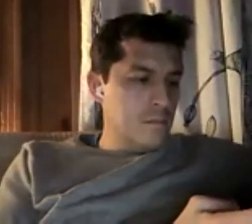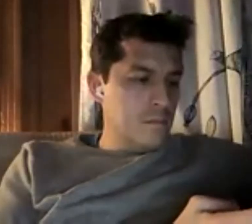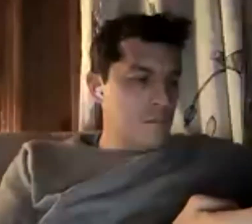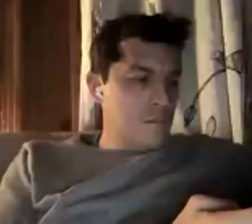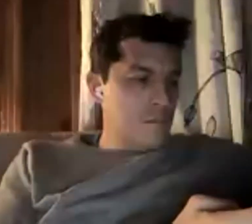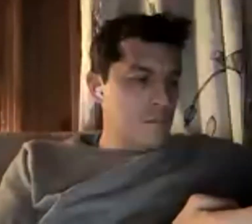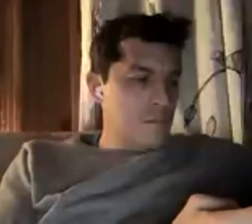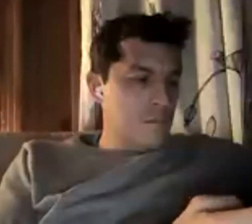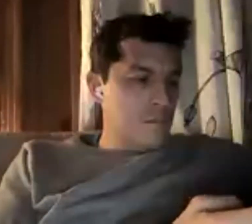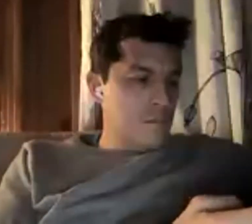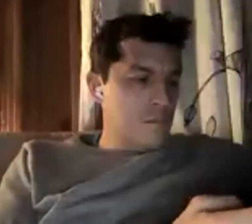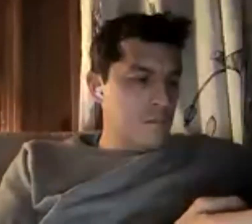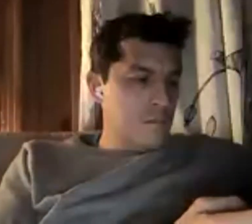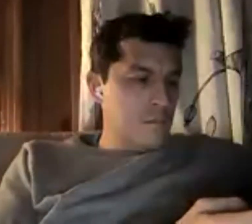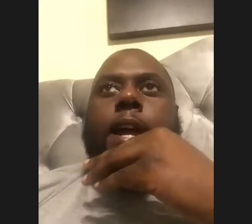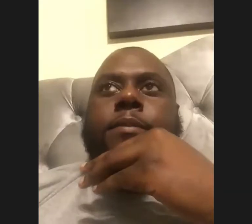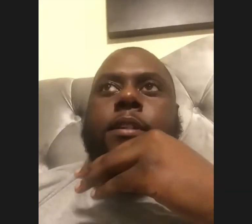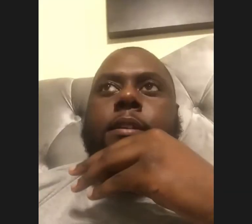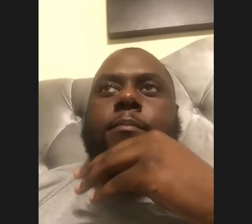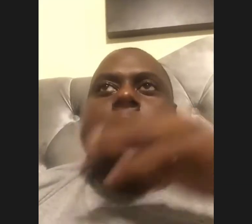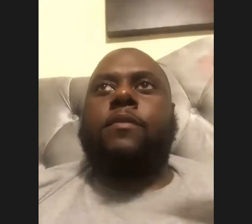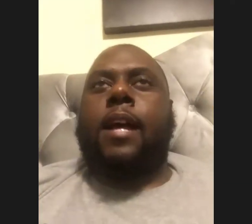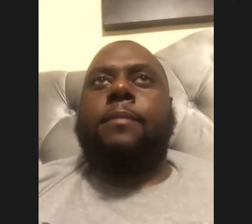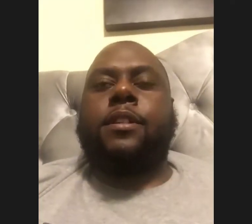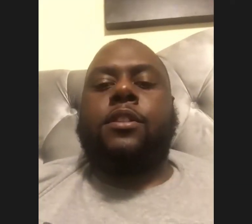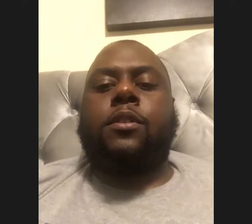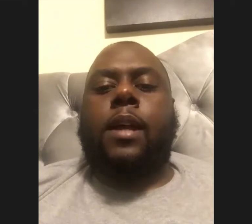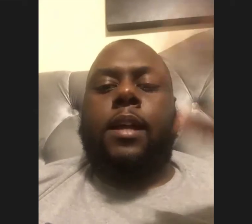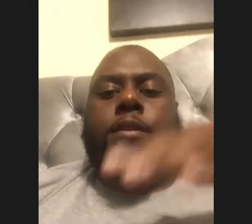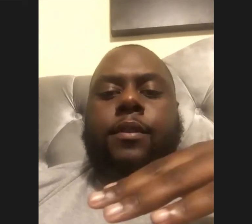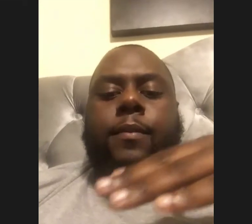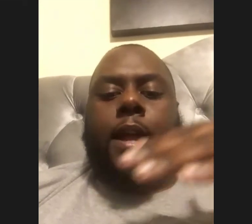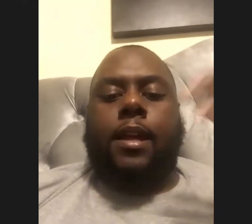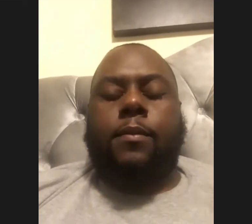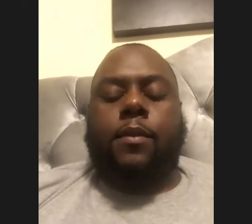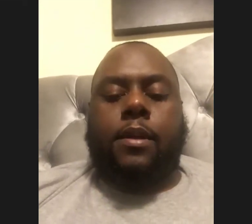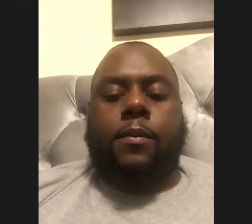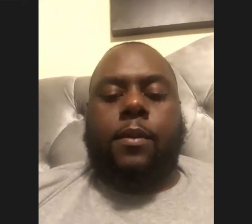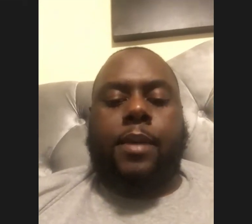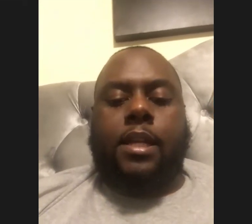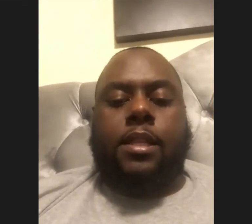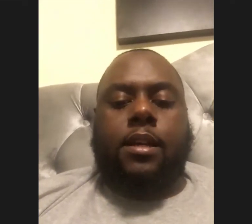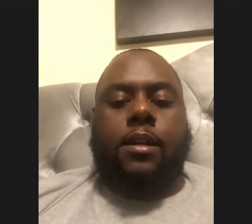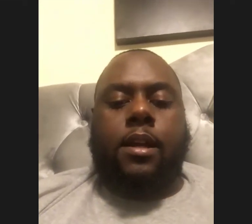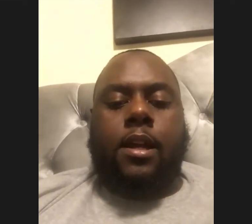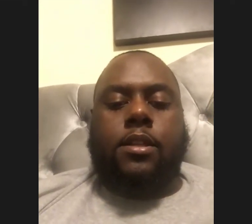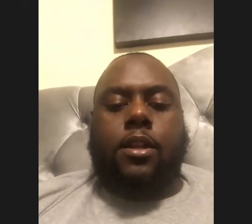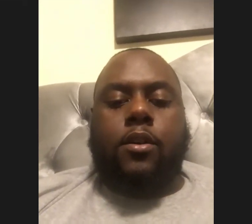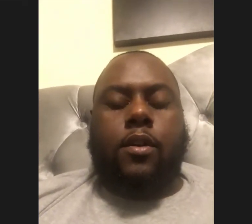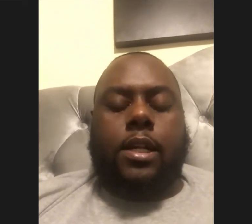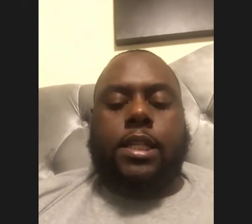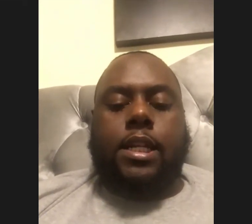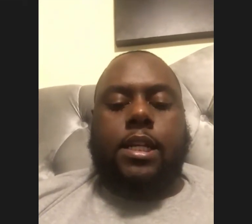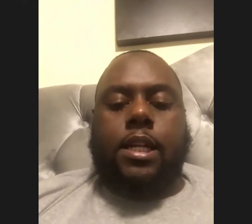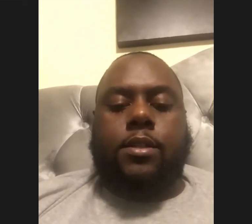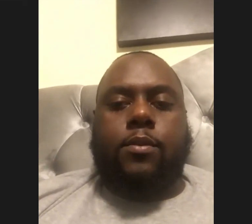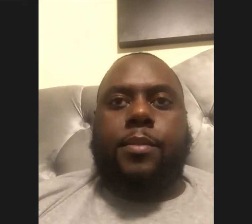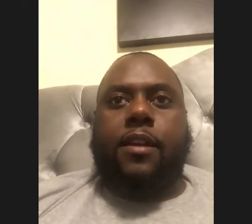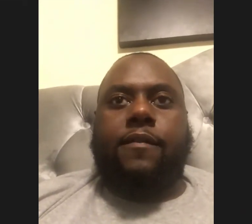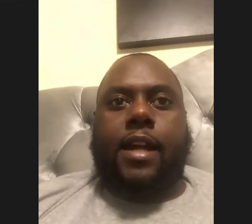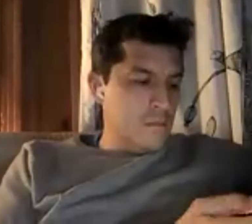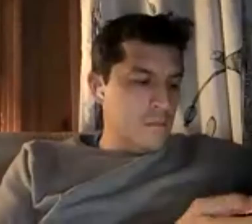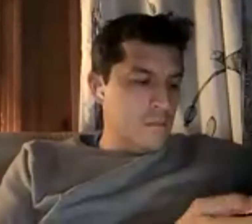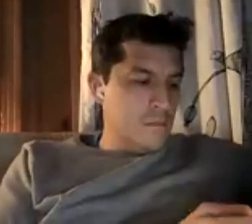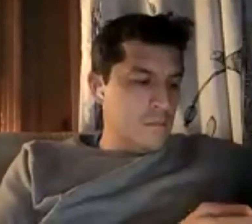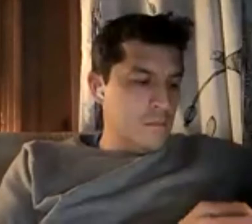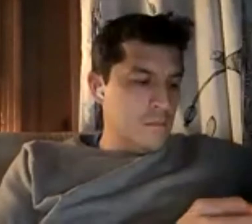Your So classroom. we have to deal with that in both option 2 and 3, right? It would be the noise and the dust be